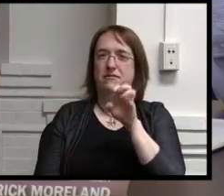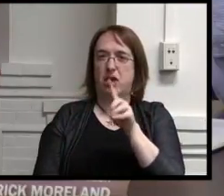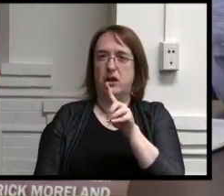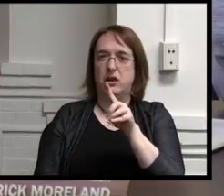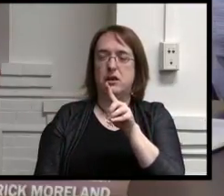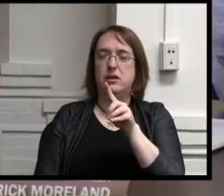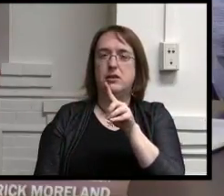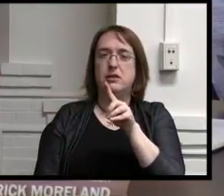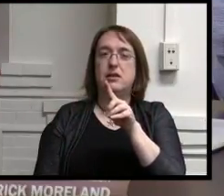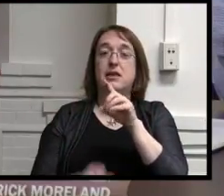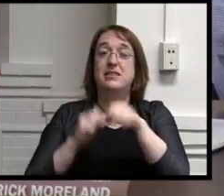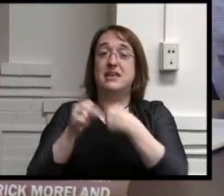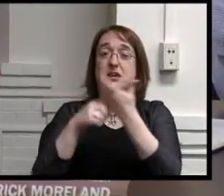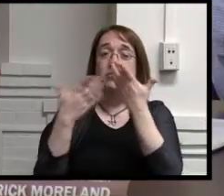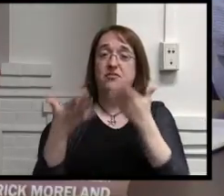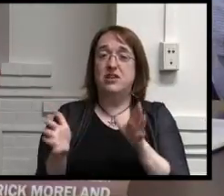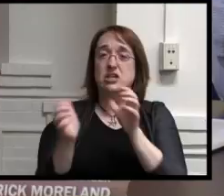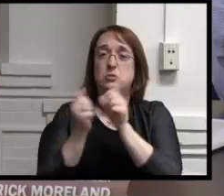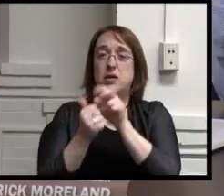with